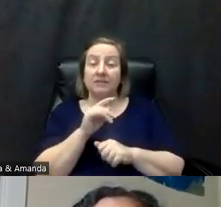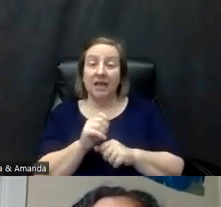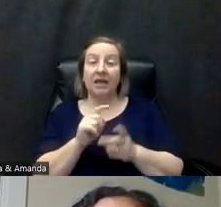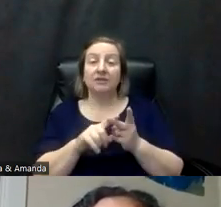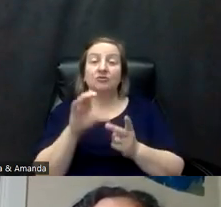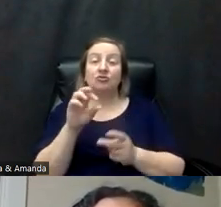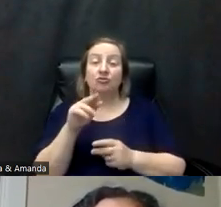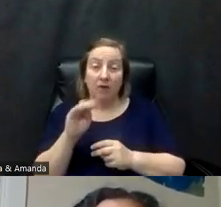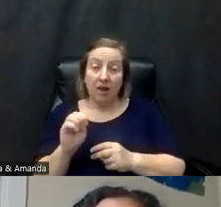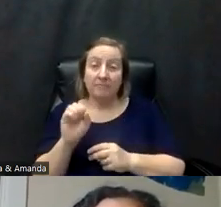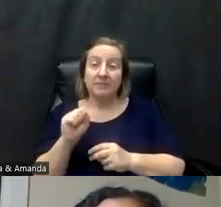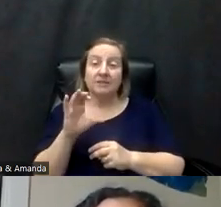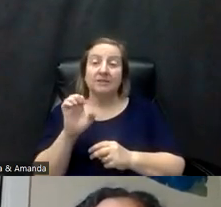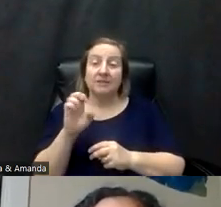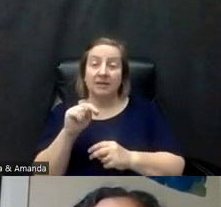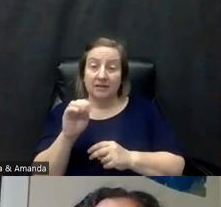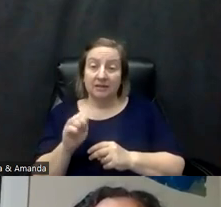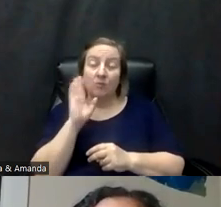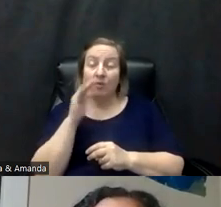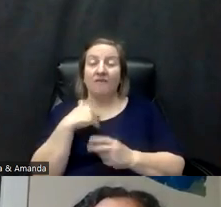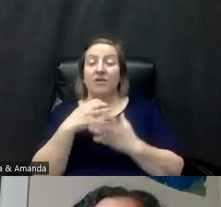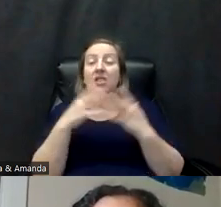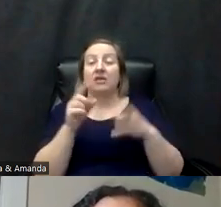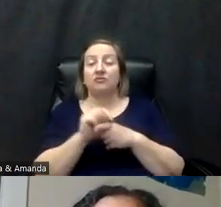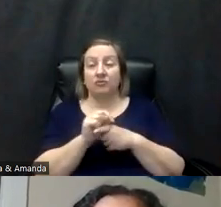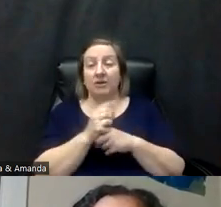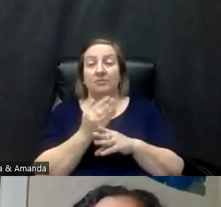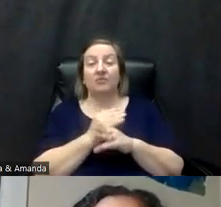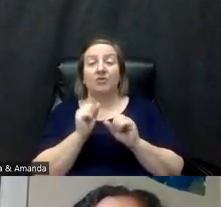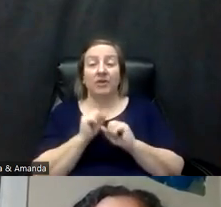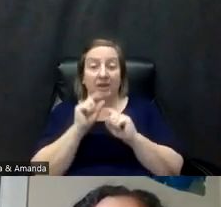They're going to have a lot of training before they can do that.